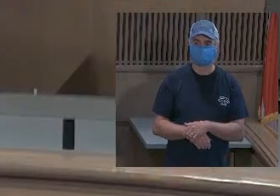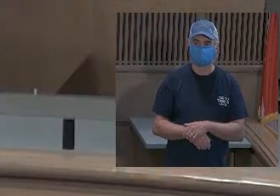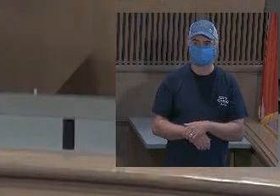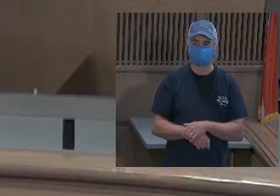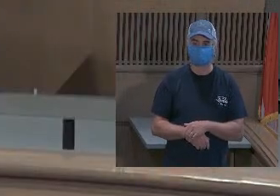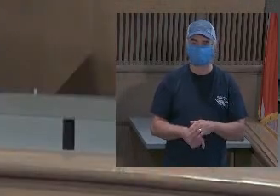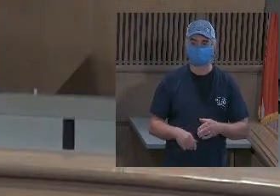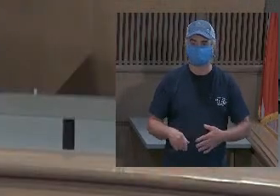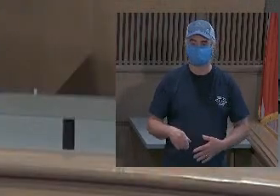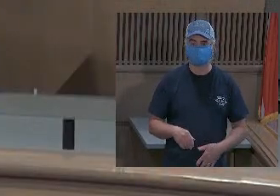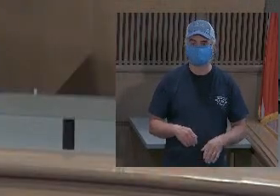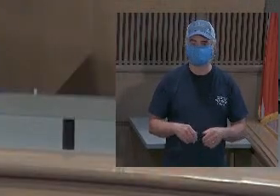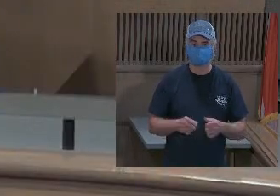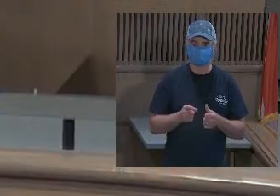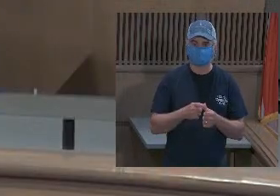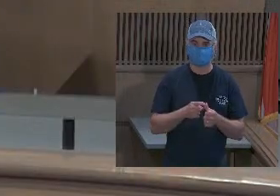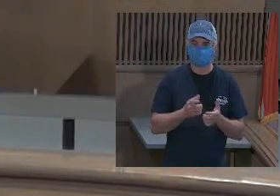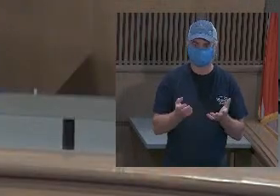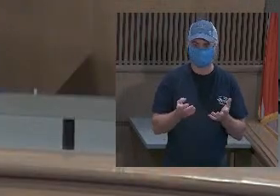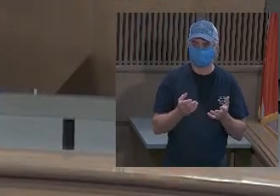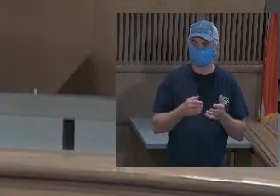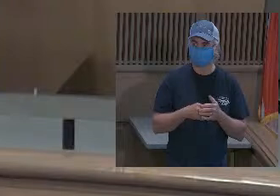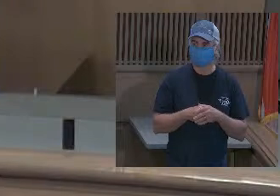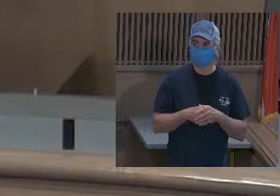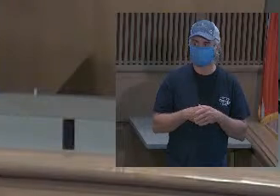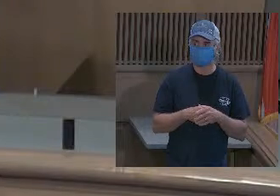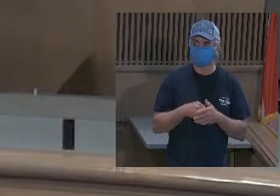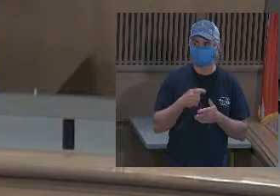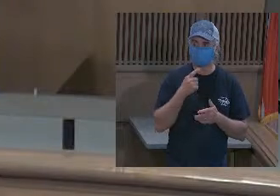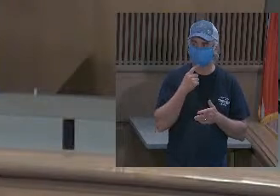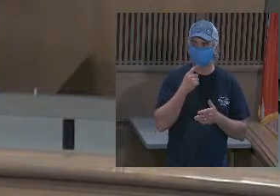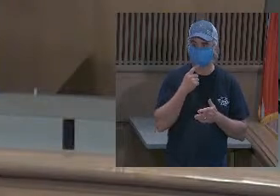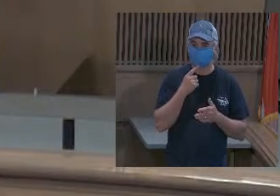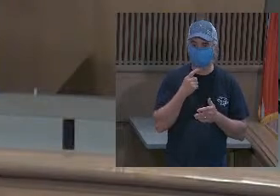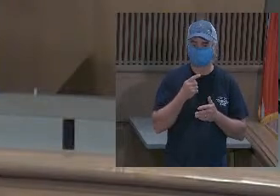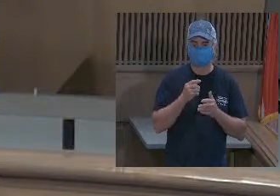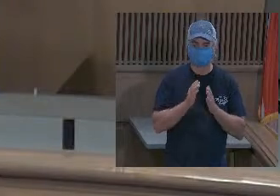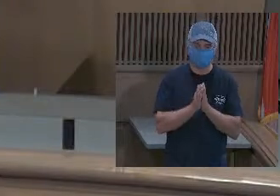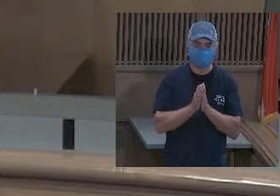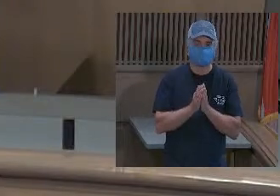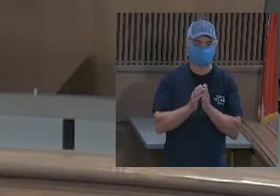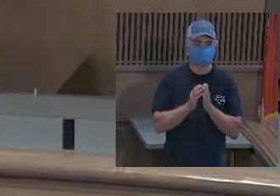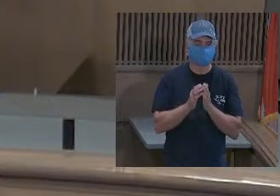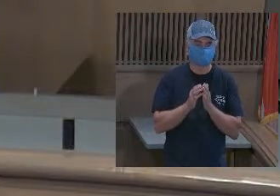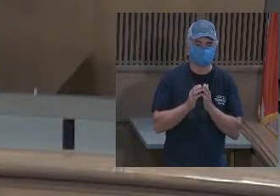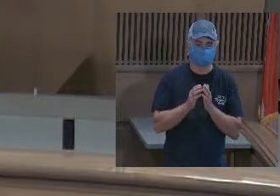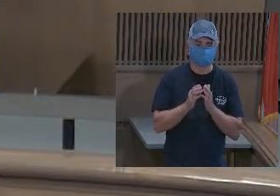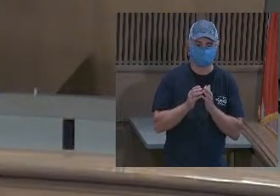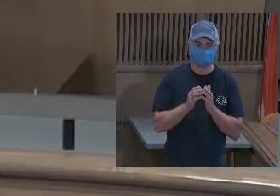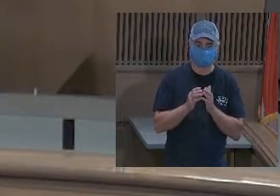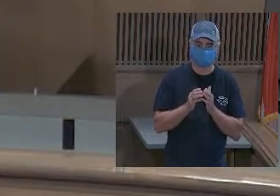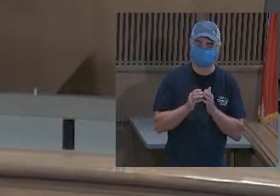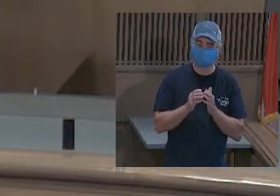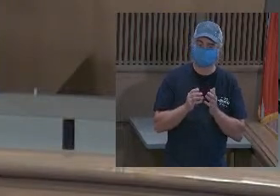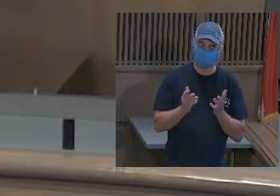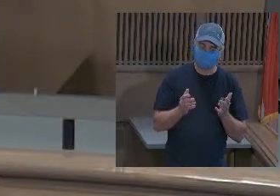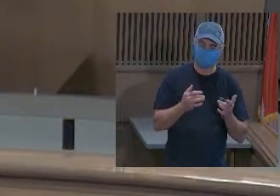I personally want to extend my condolences and my prayers out to each family that has been distraught by this virus.